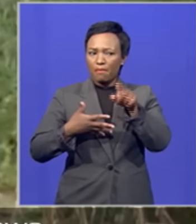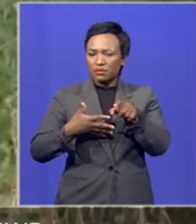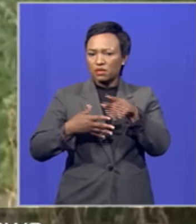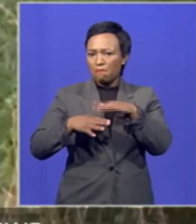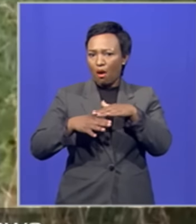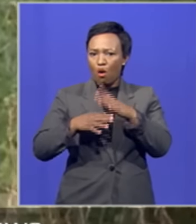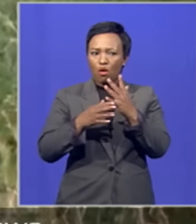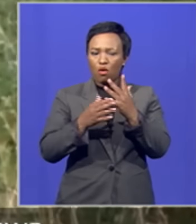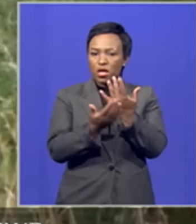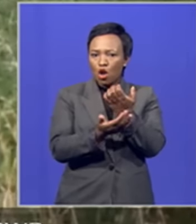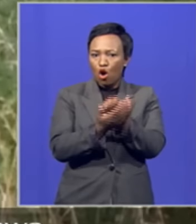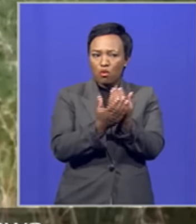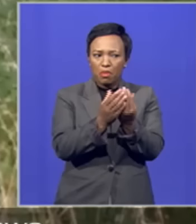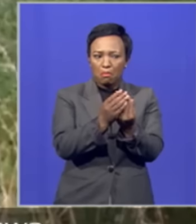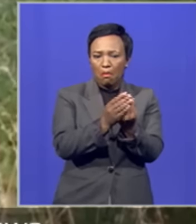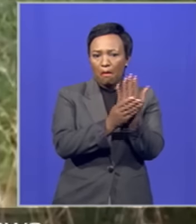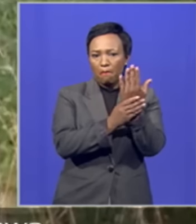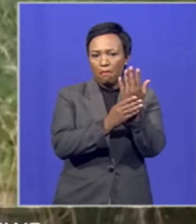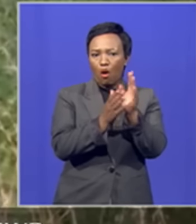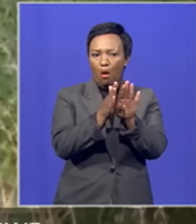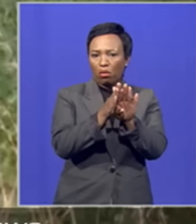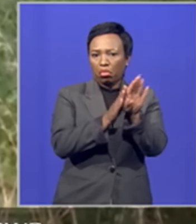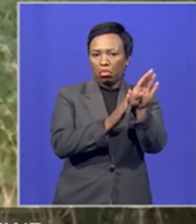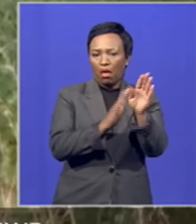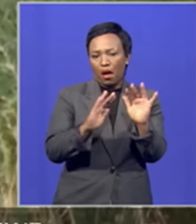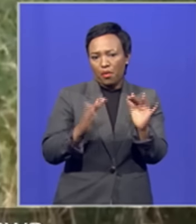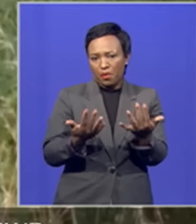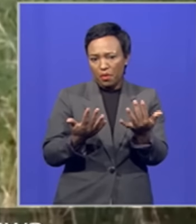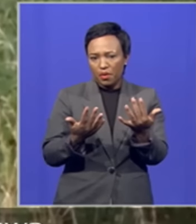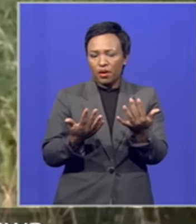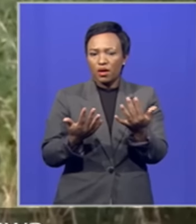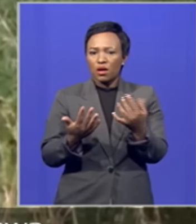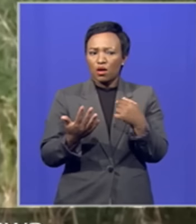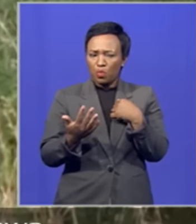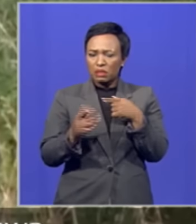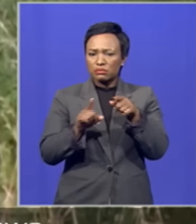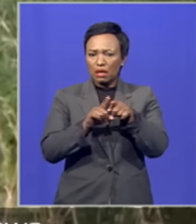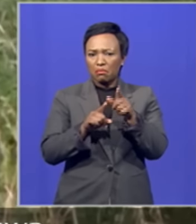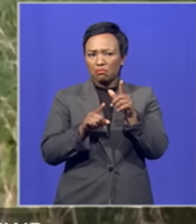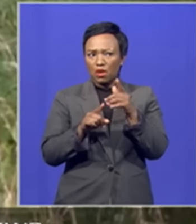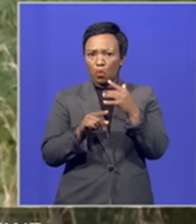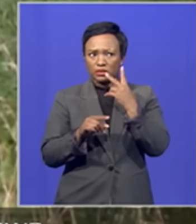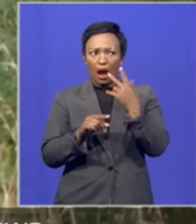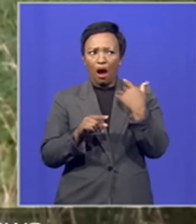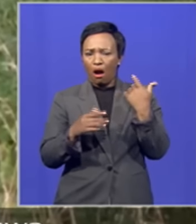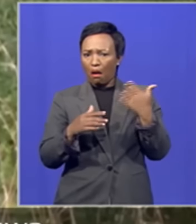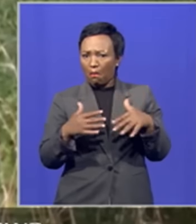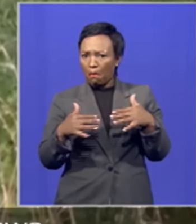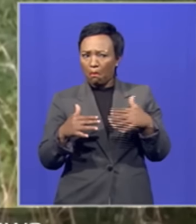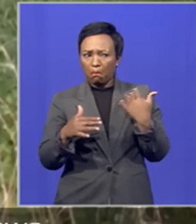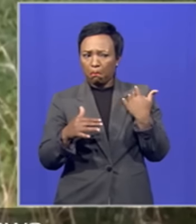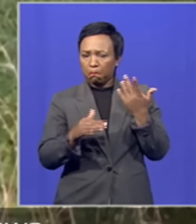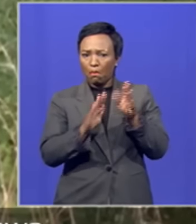more growth into our economy. But we also spoke about the progress that we can see happening, how